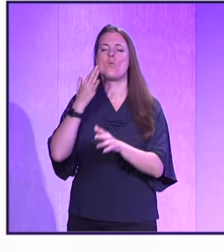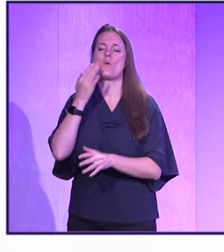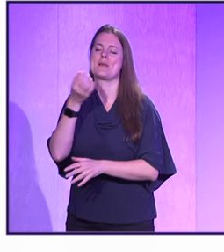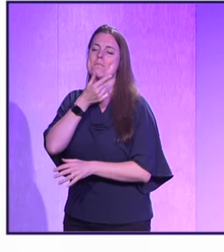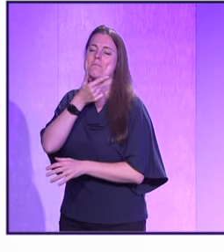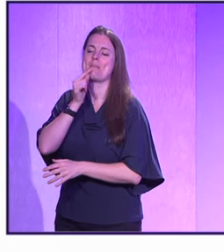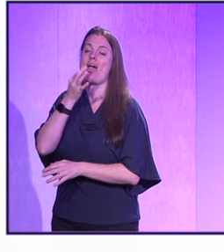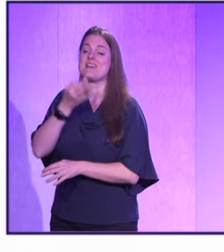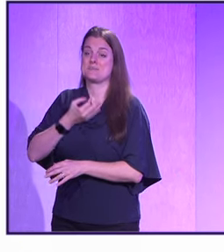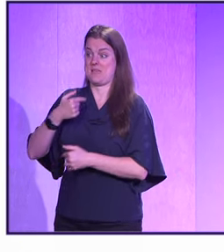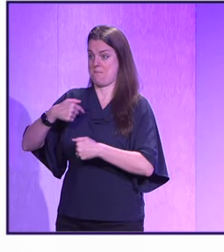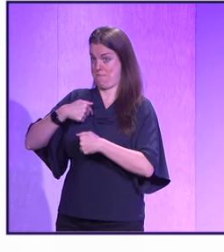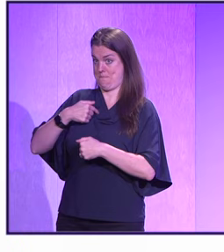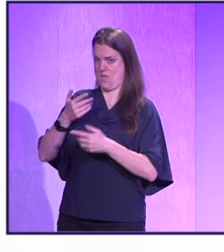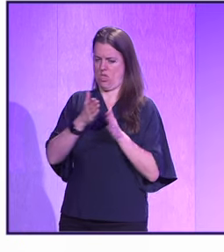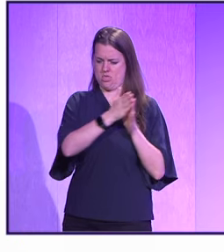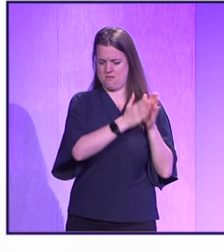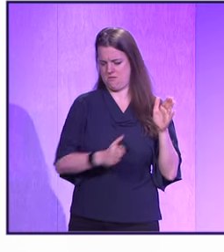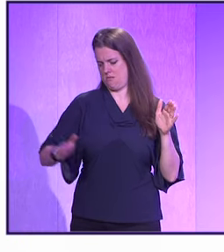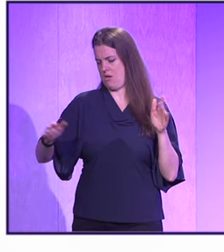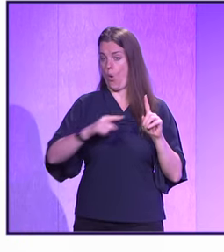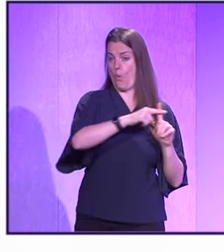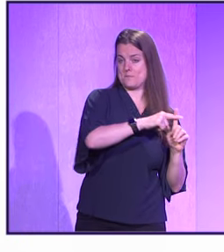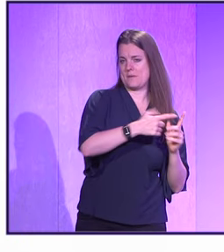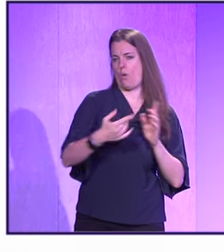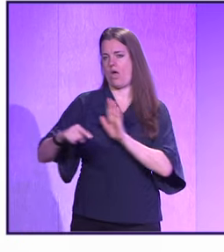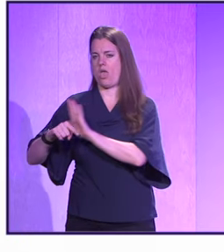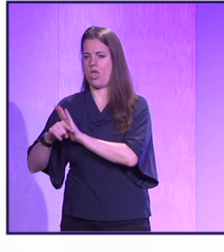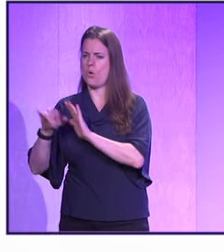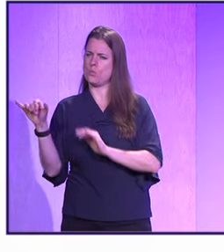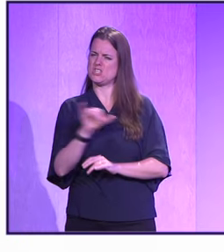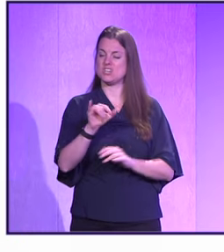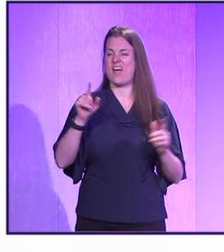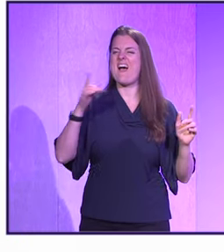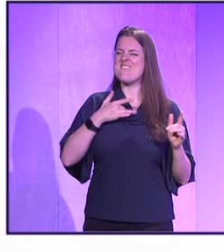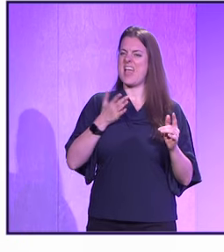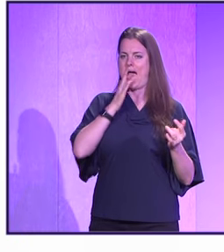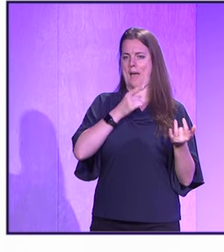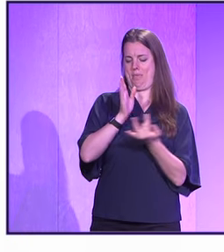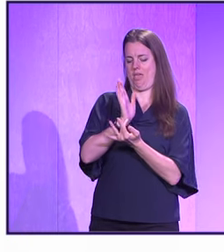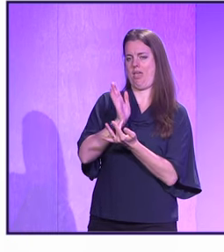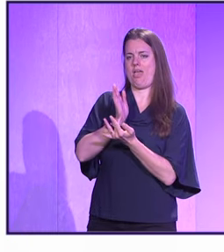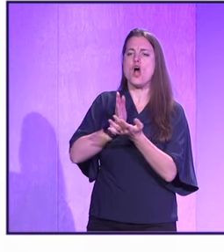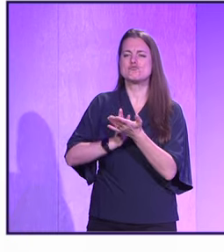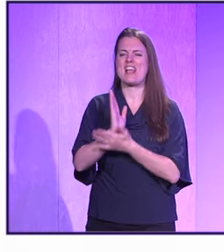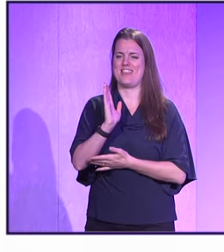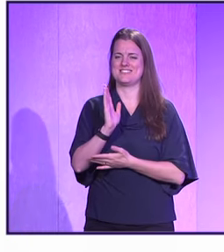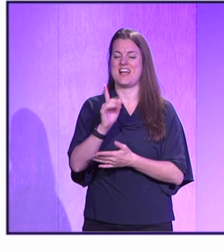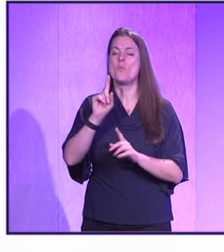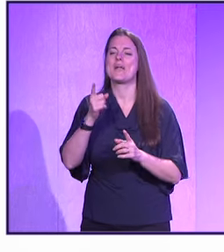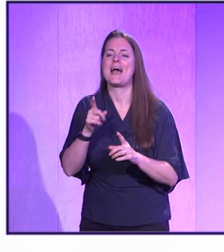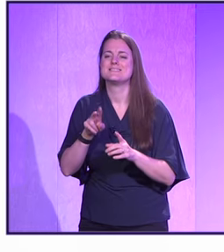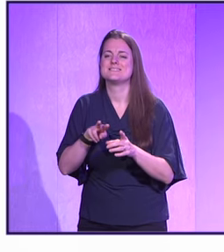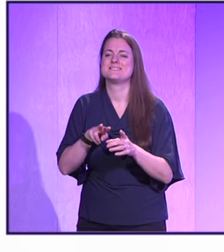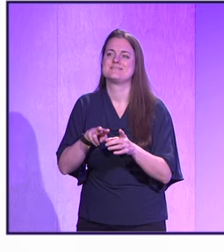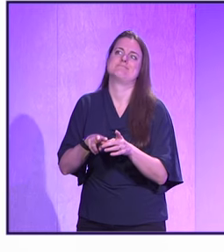together. When I talk about AI, when people ask me the question, am I an optimist or am I a pessimist? I'm neither. I think